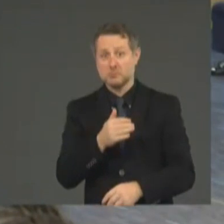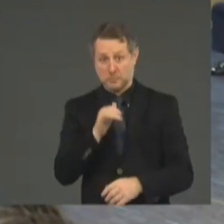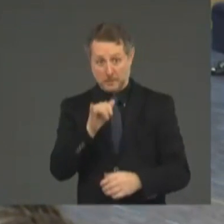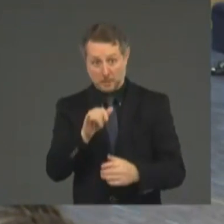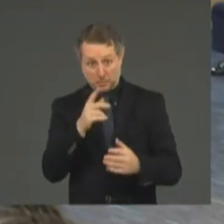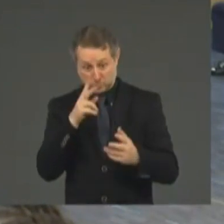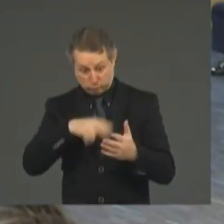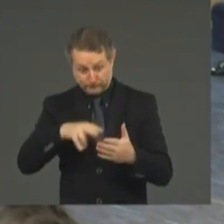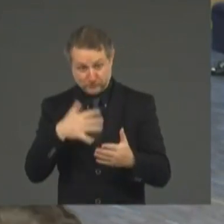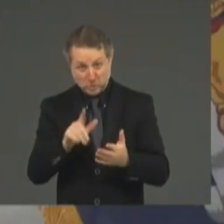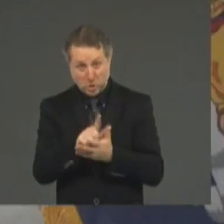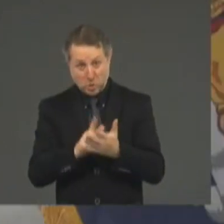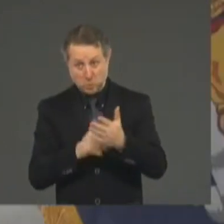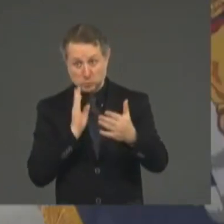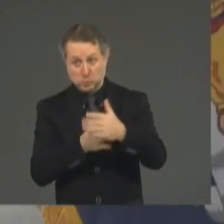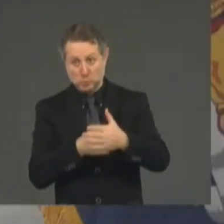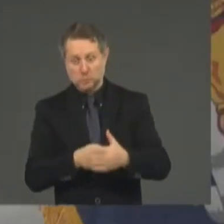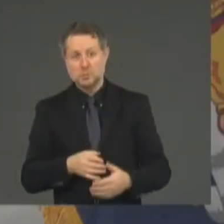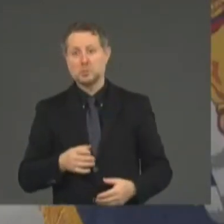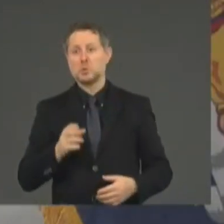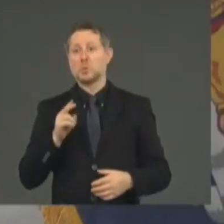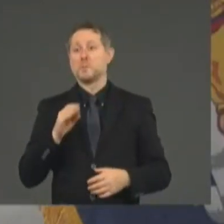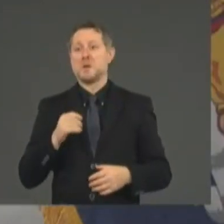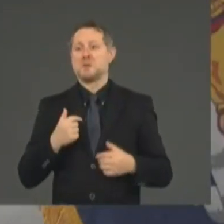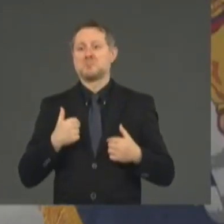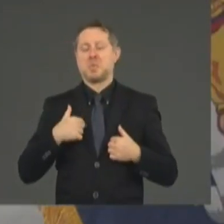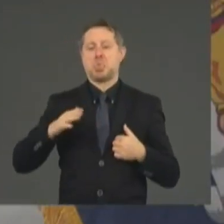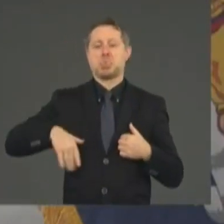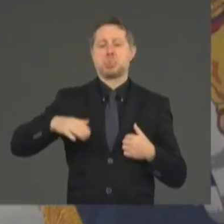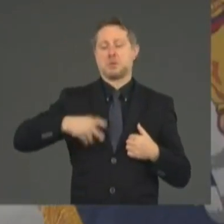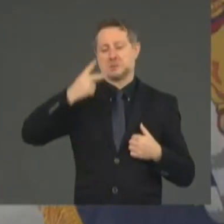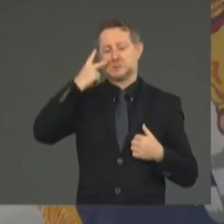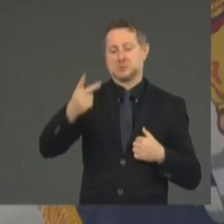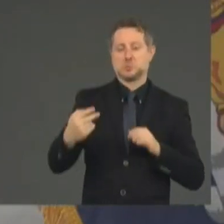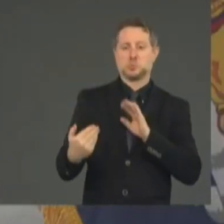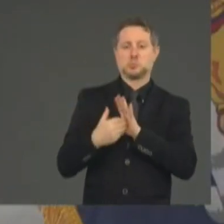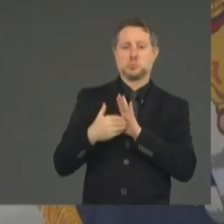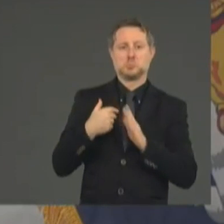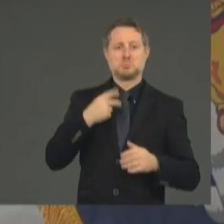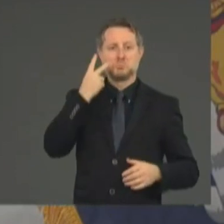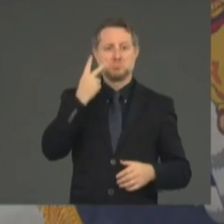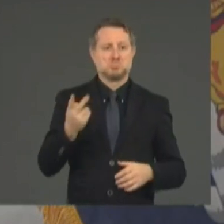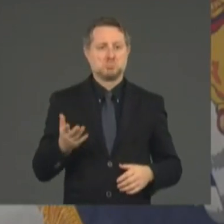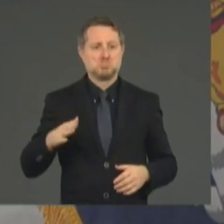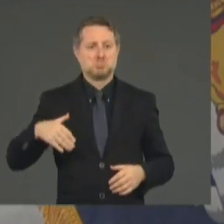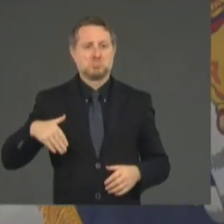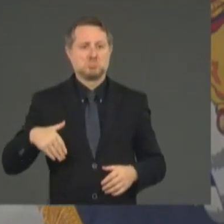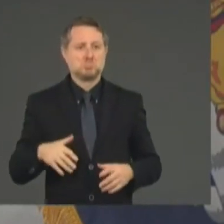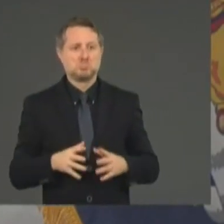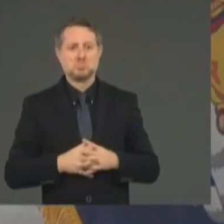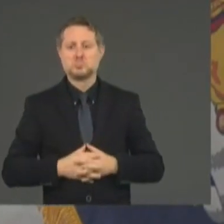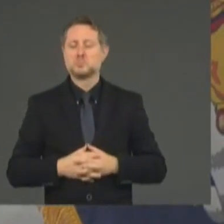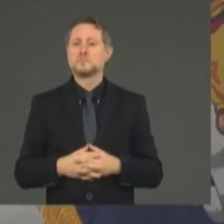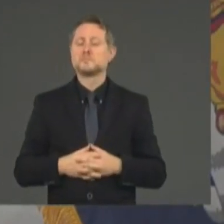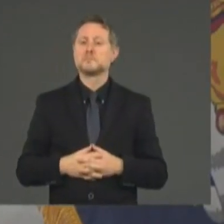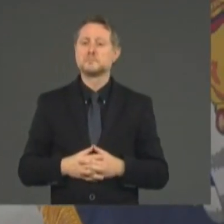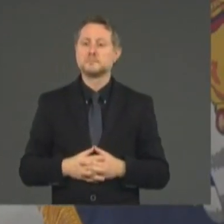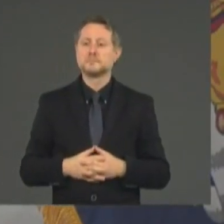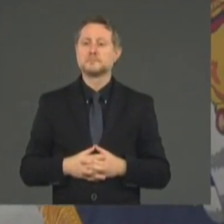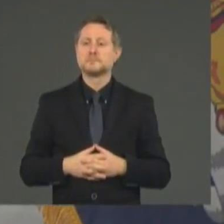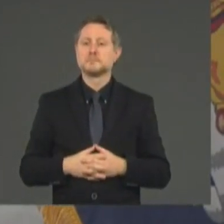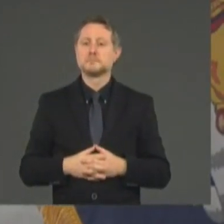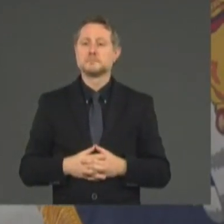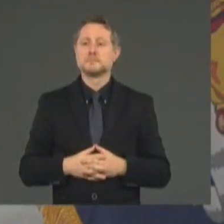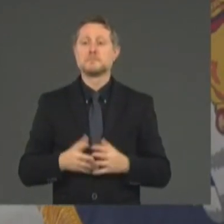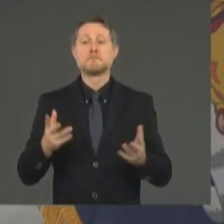have. I have not seen the lawsuit or heard about it. The theory is it's wrong to ask people